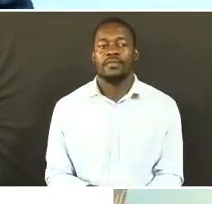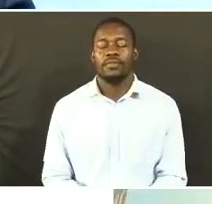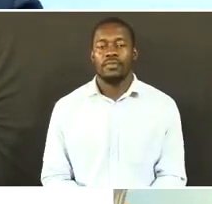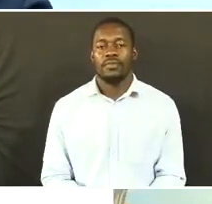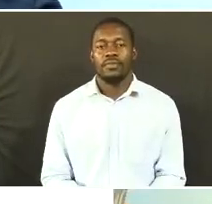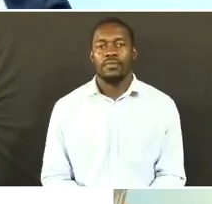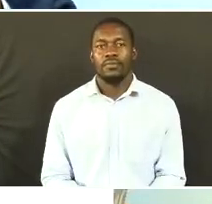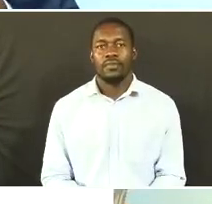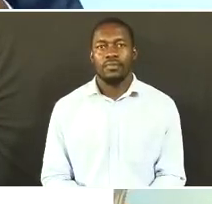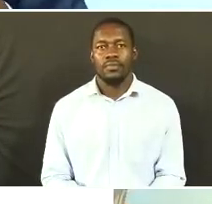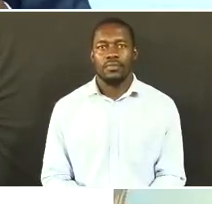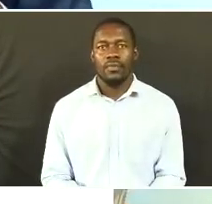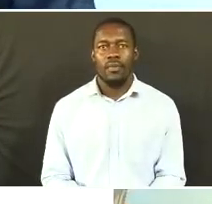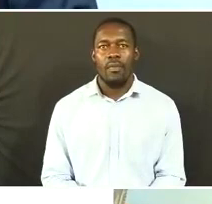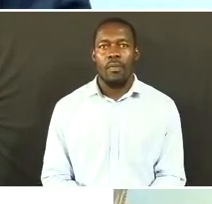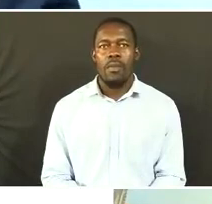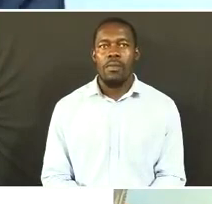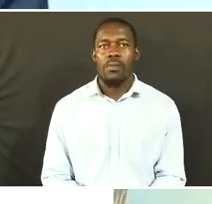Going.